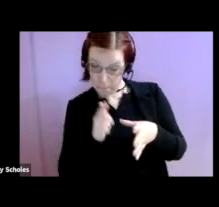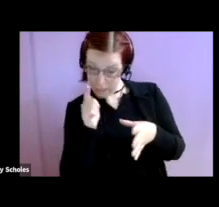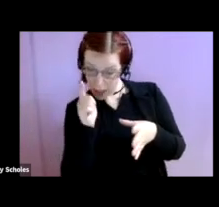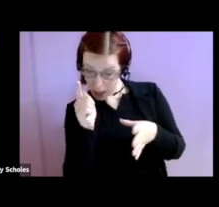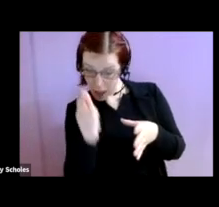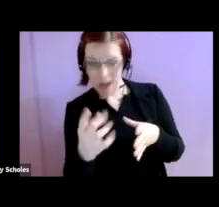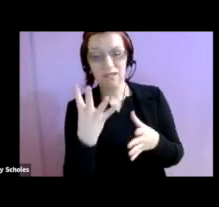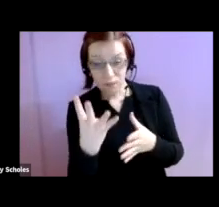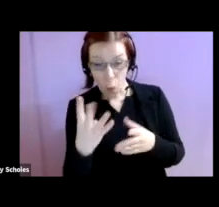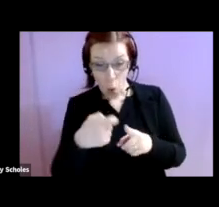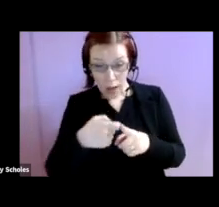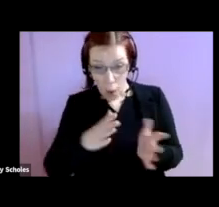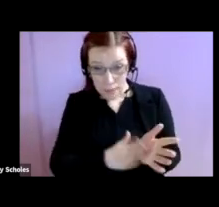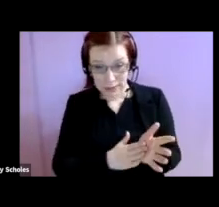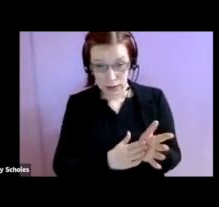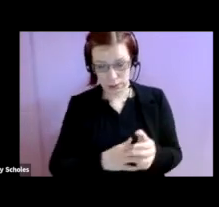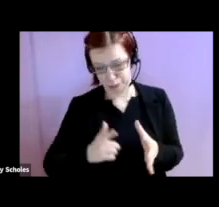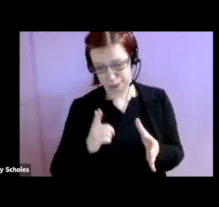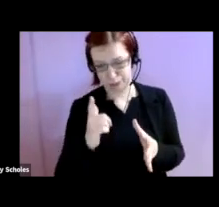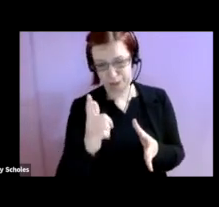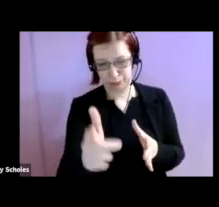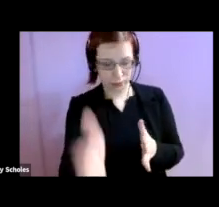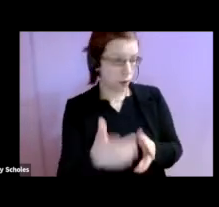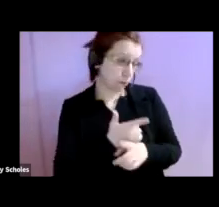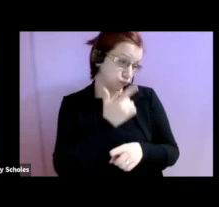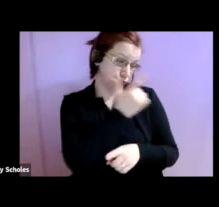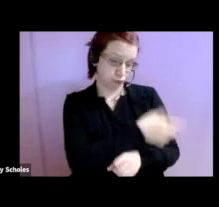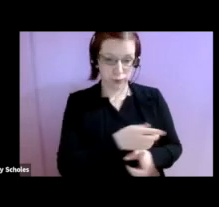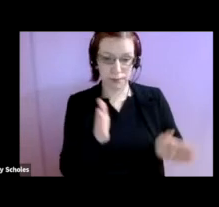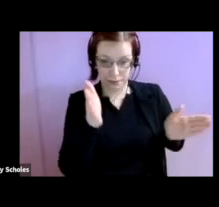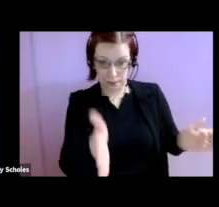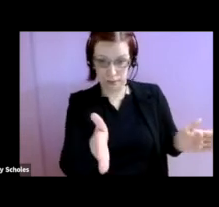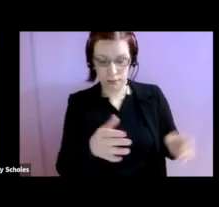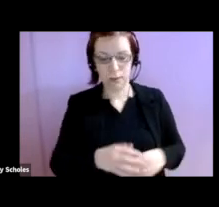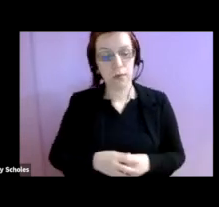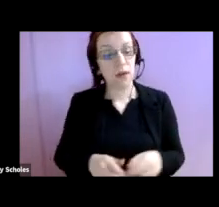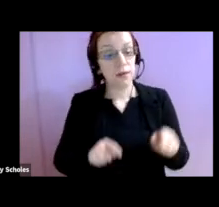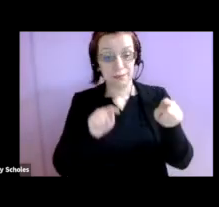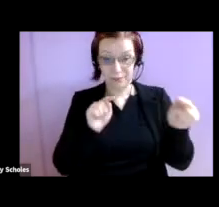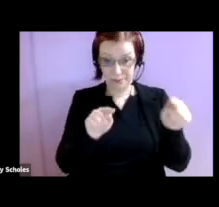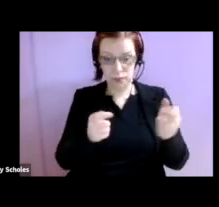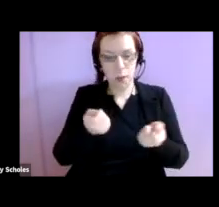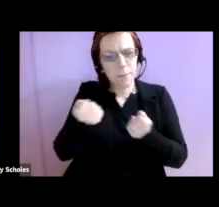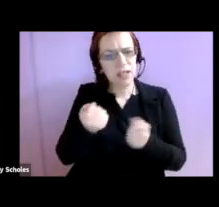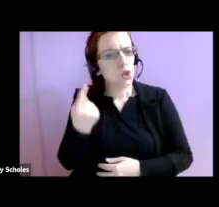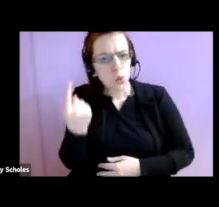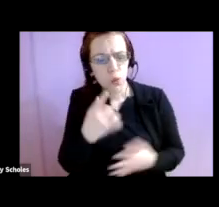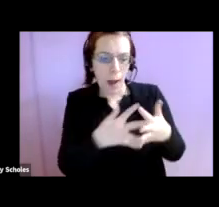are large observatories. Whilst they are jointly managed by Caltech and MIT,